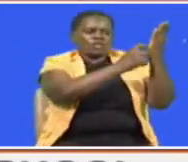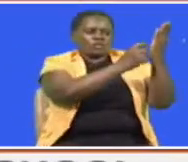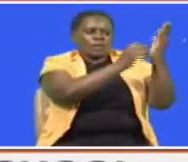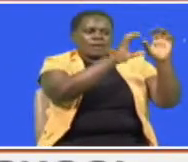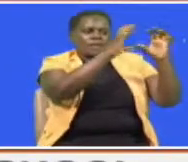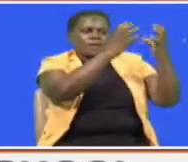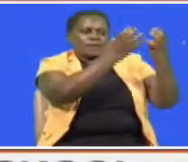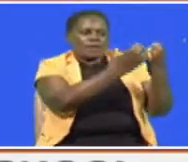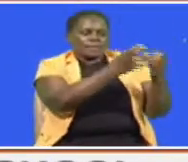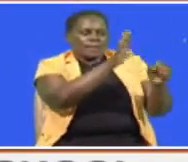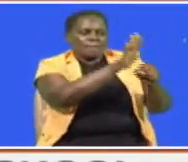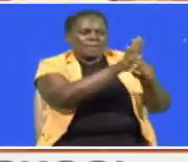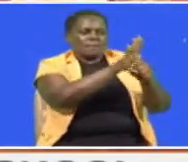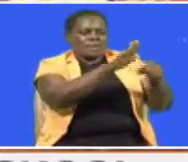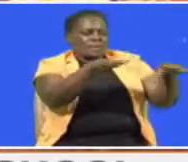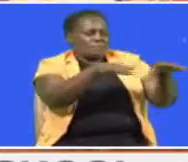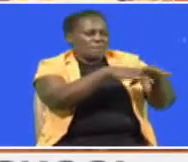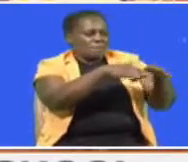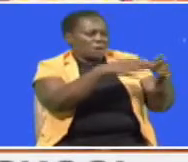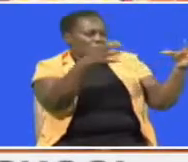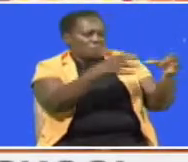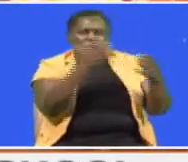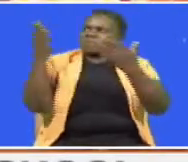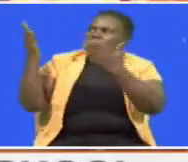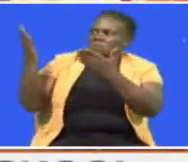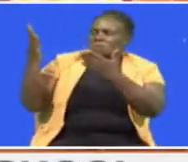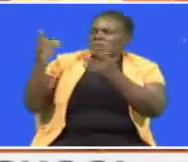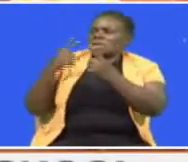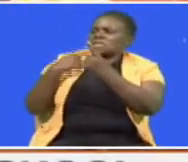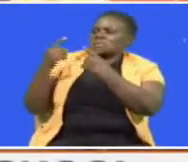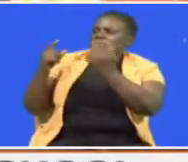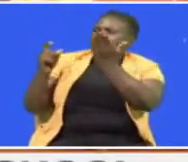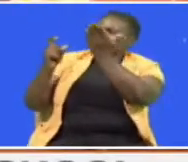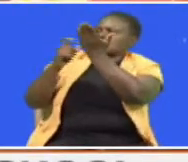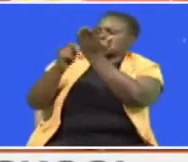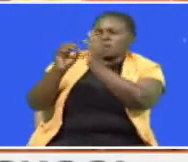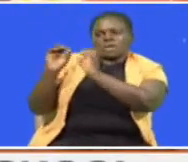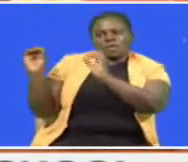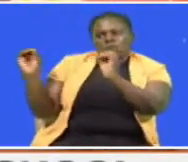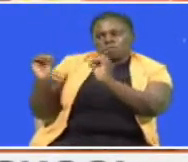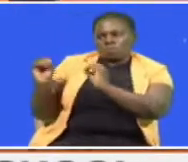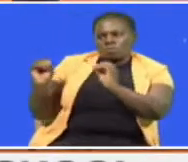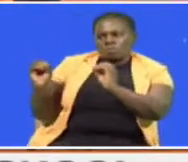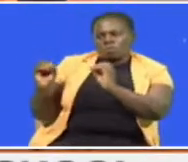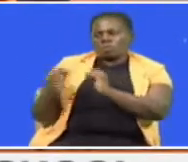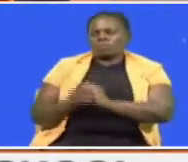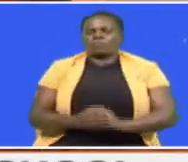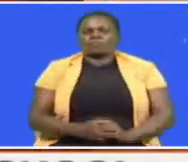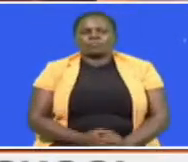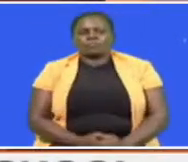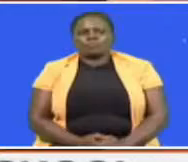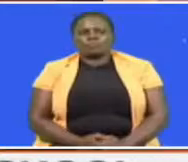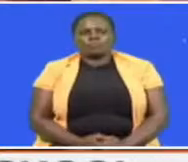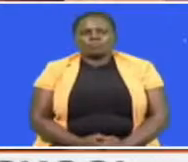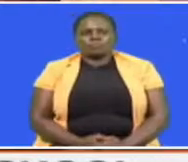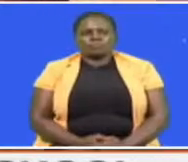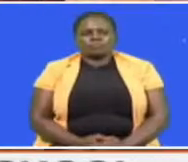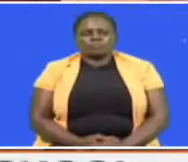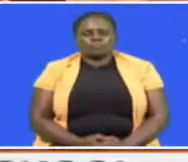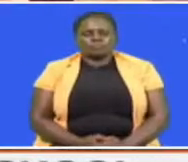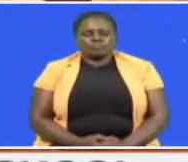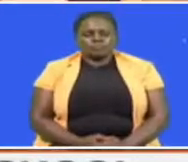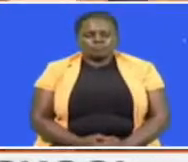classes, as most members of this community do not speak the national language fluently.